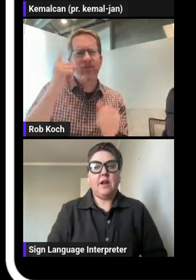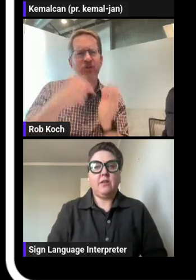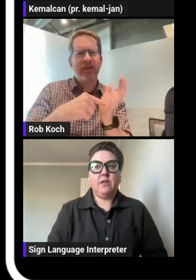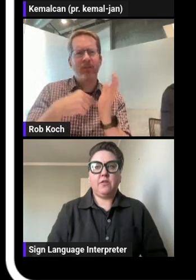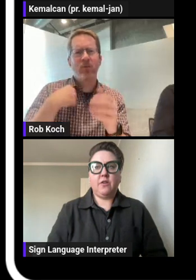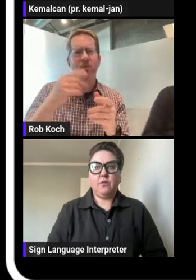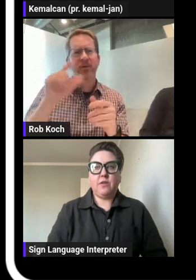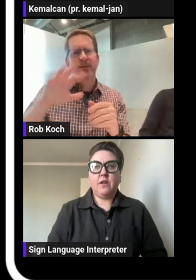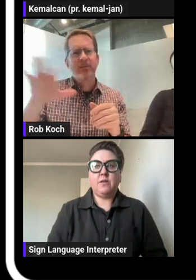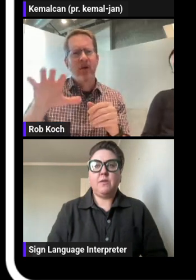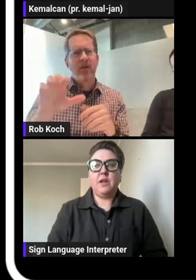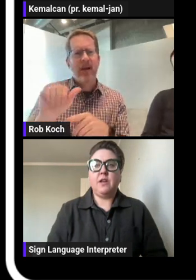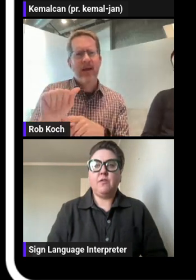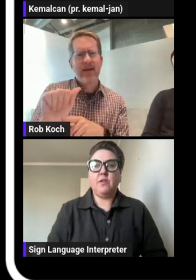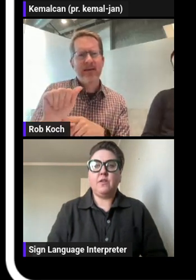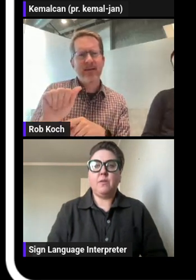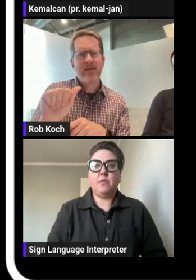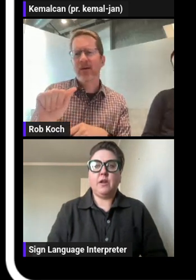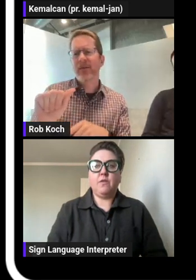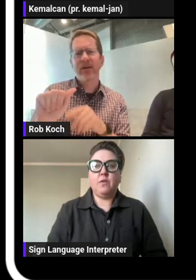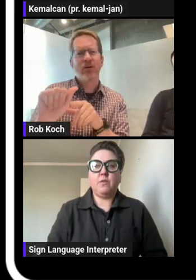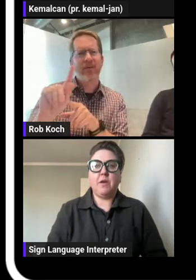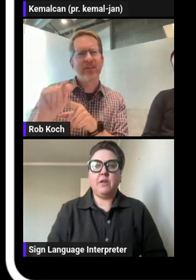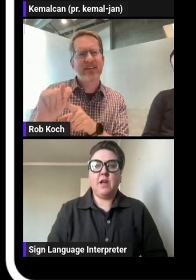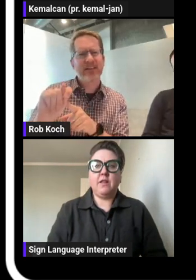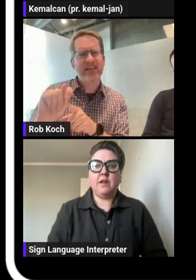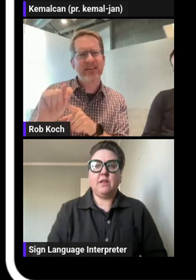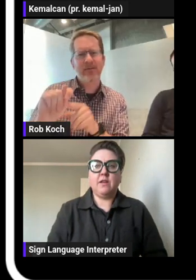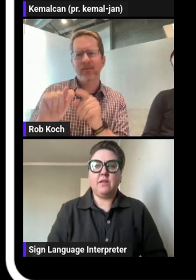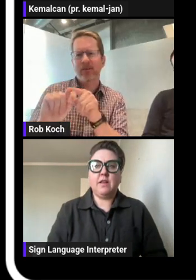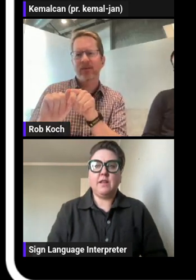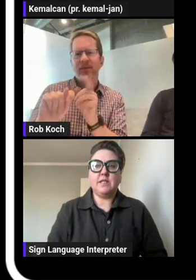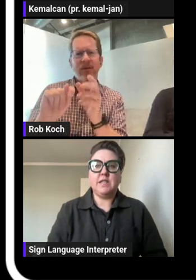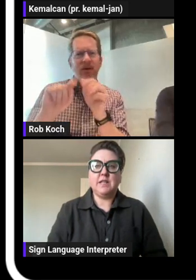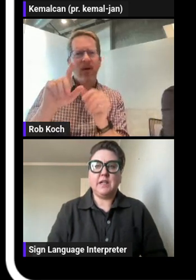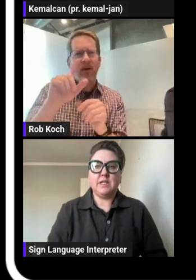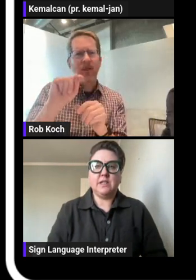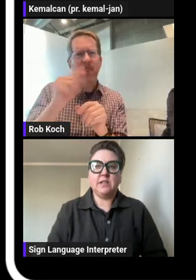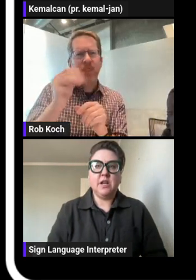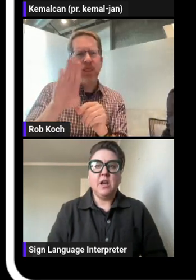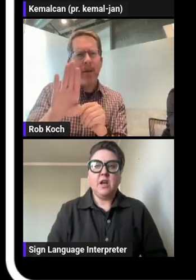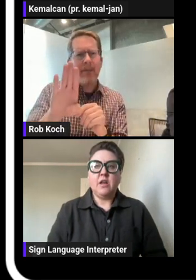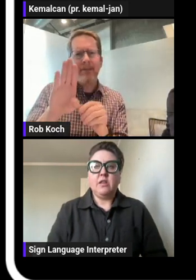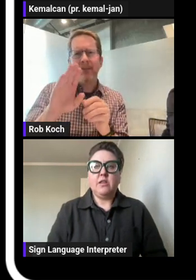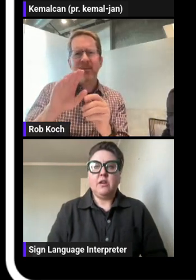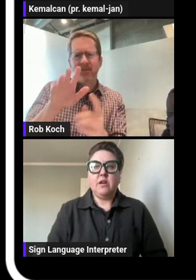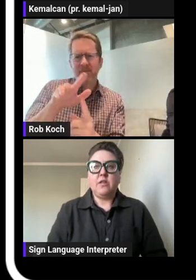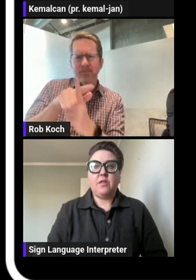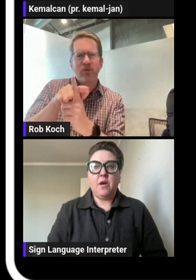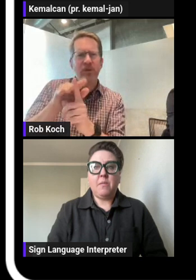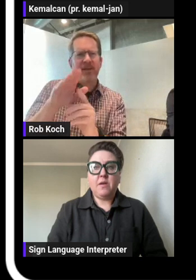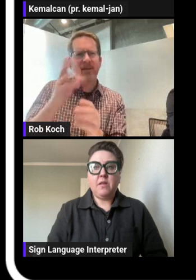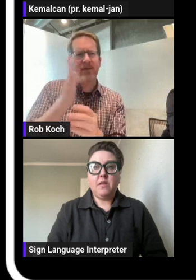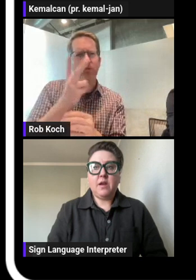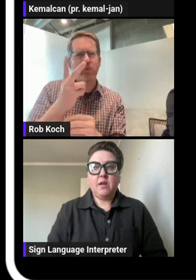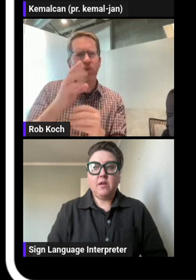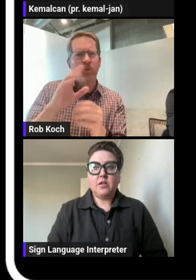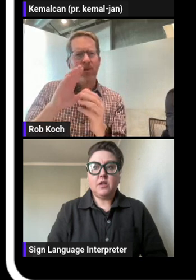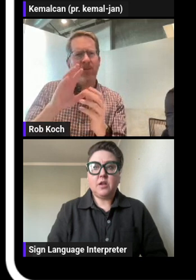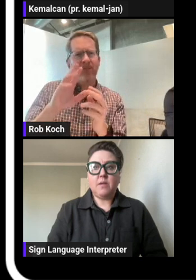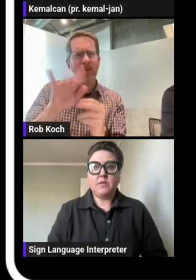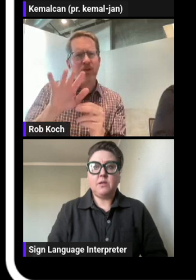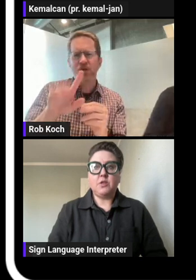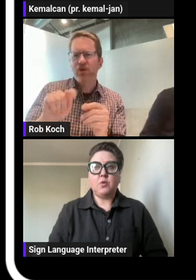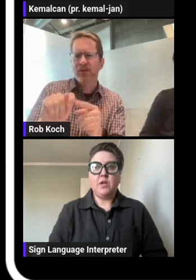right? And it had a lot of struggle with that at the beginning. For example, like if you were spelling A like this and then T like this, Mm-hmm. the thumb